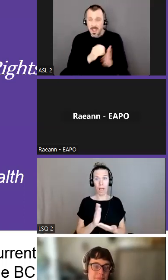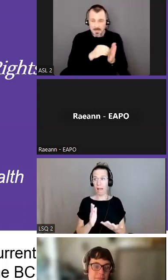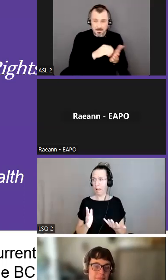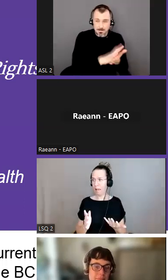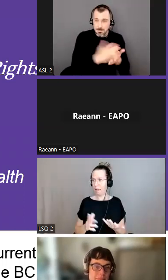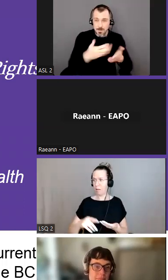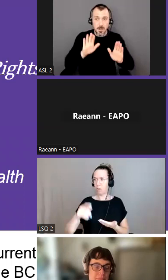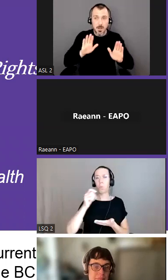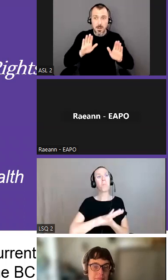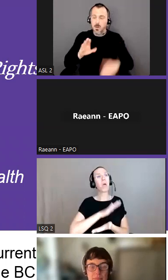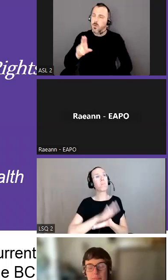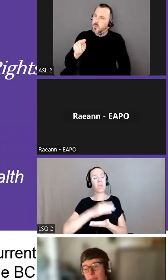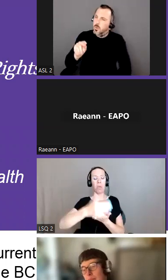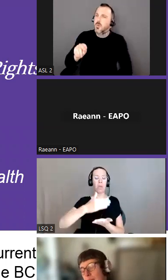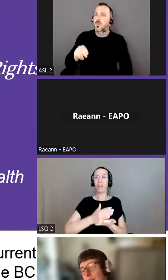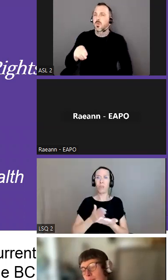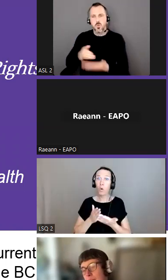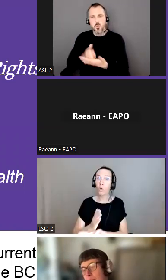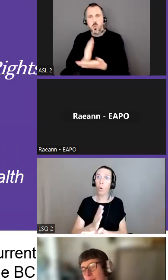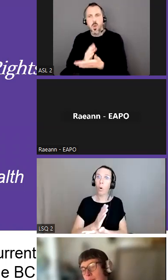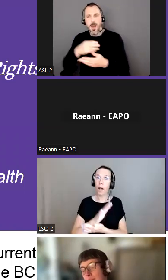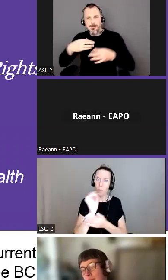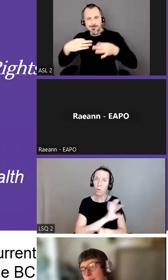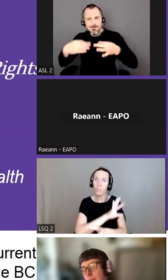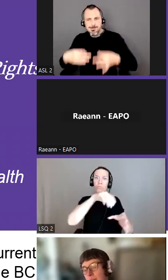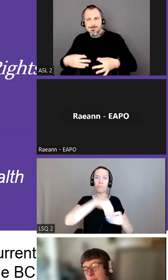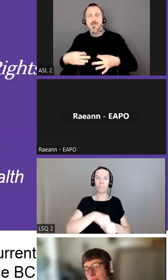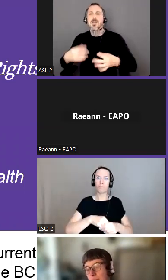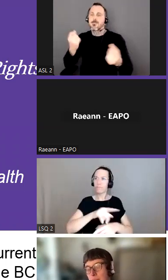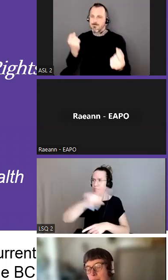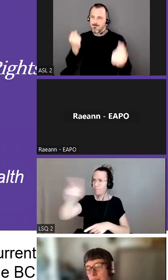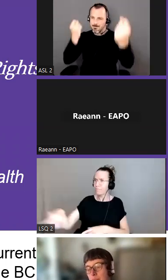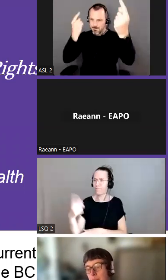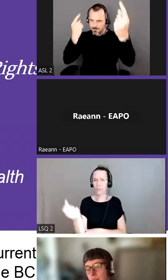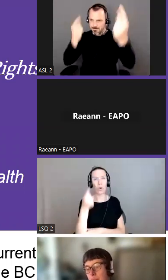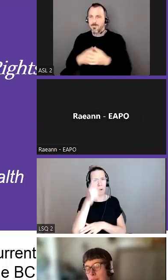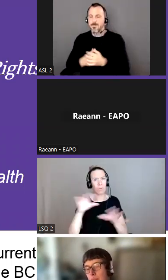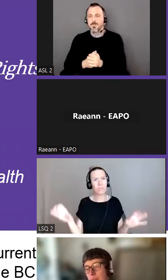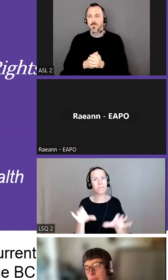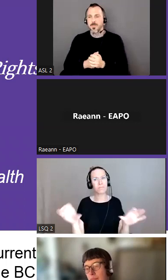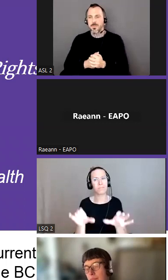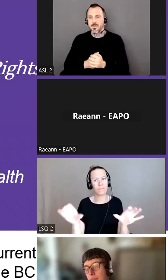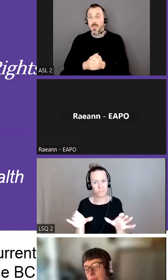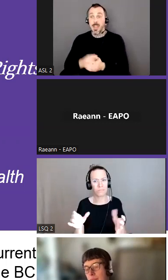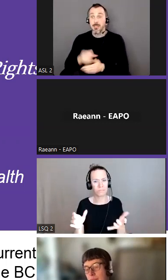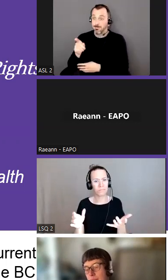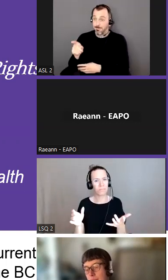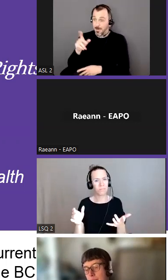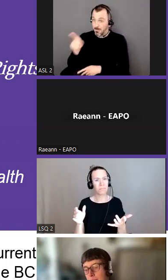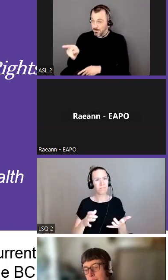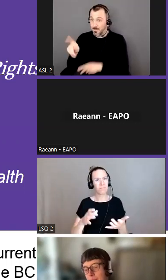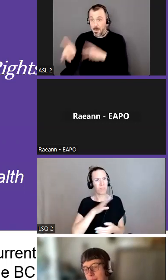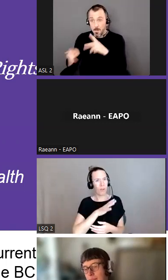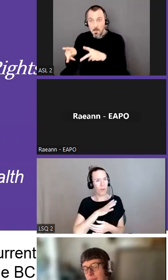that can be understood by people and exercised by those who own those rights. You